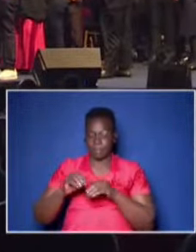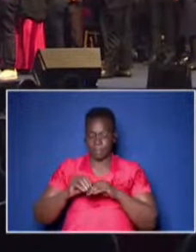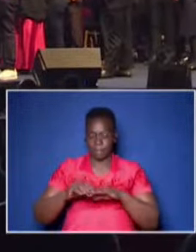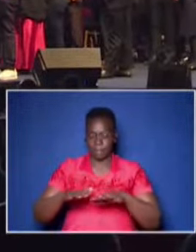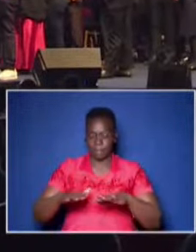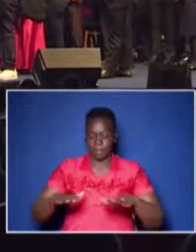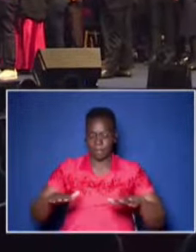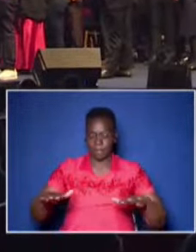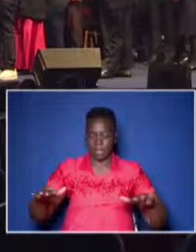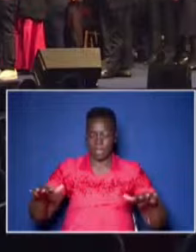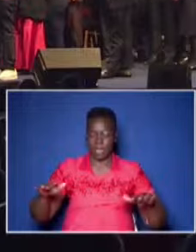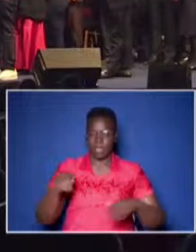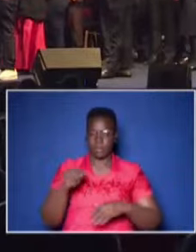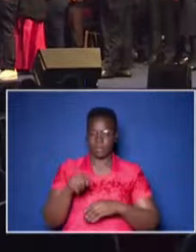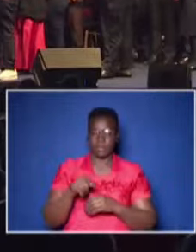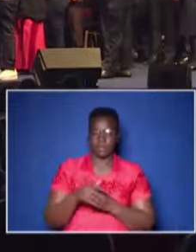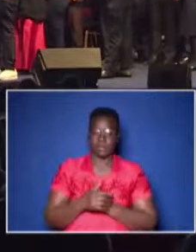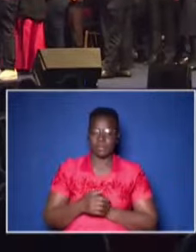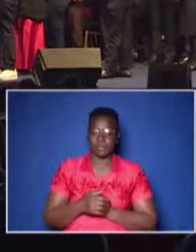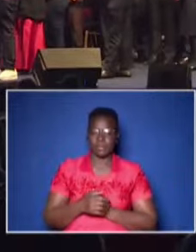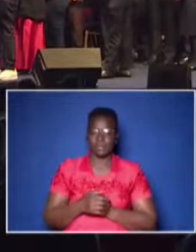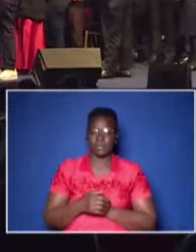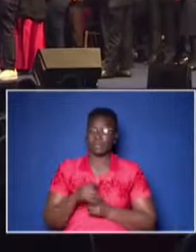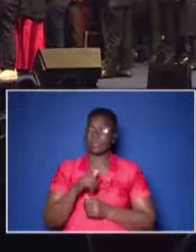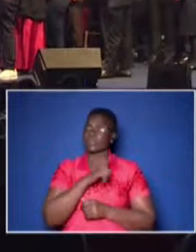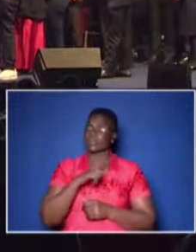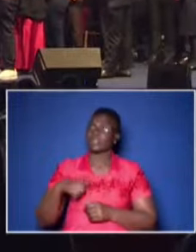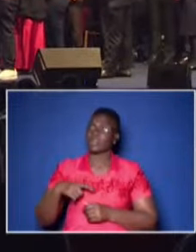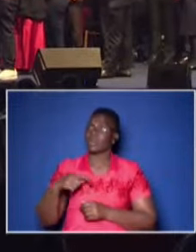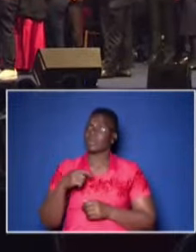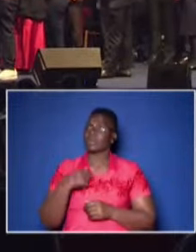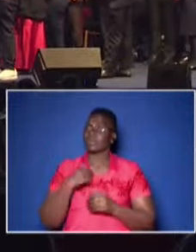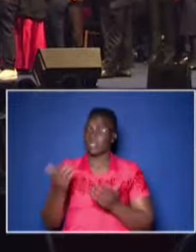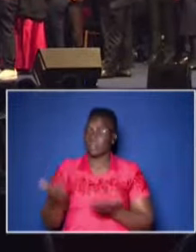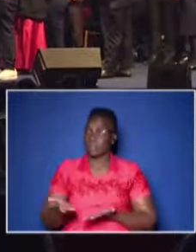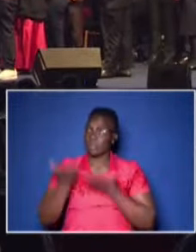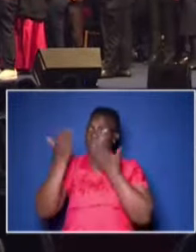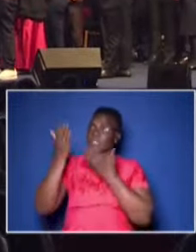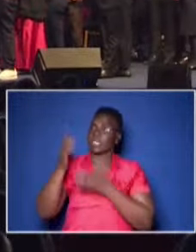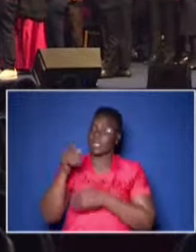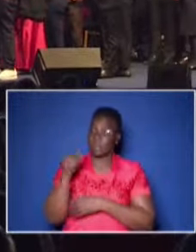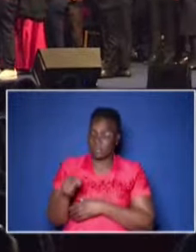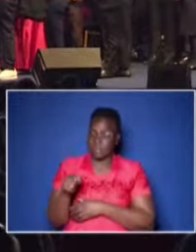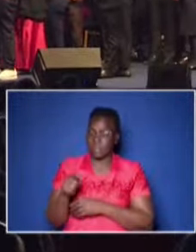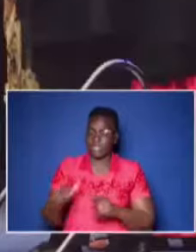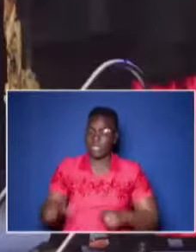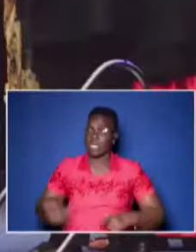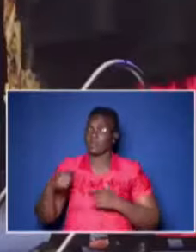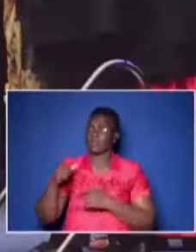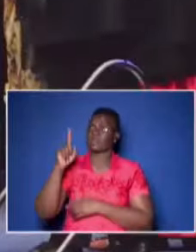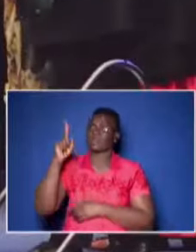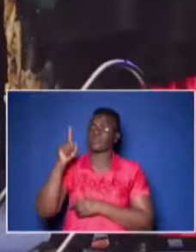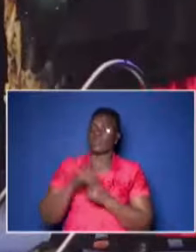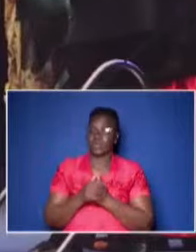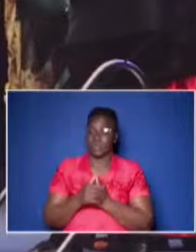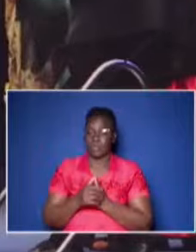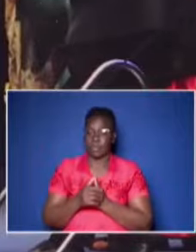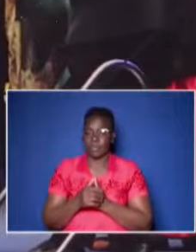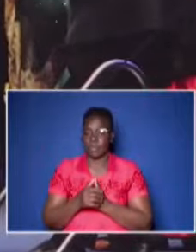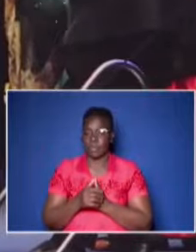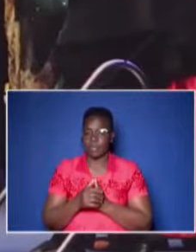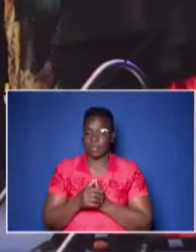on our Lord I dedicate her life to you I dedicate her life to